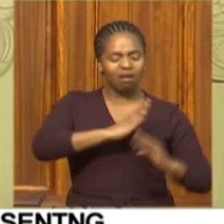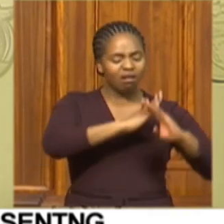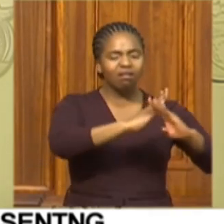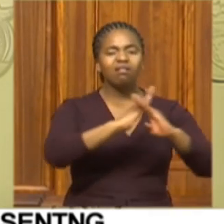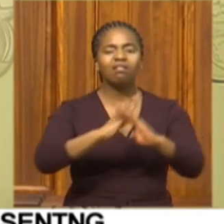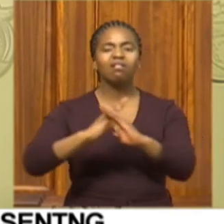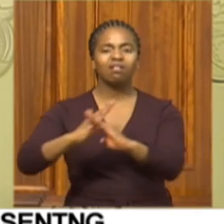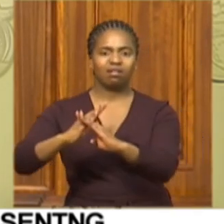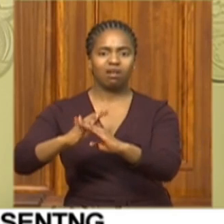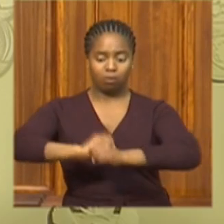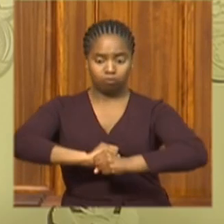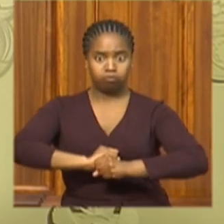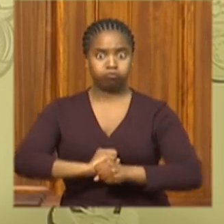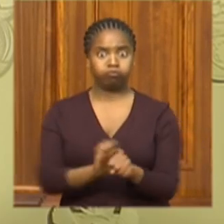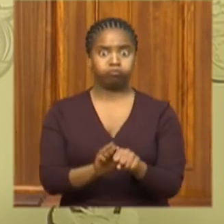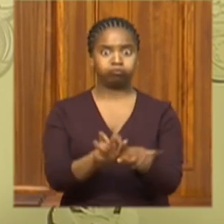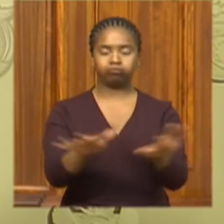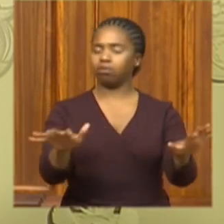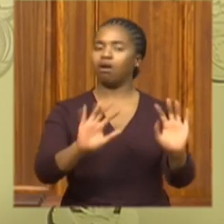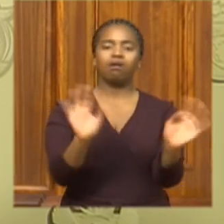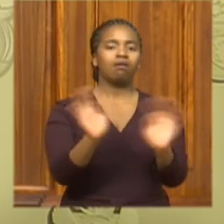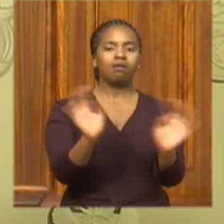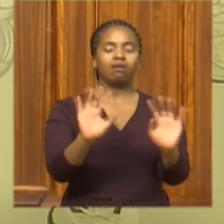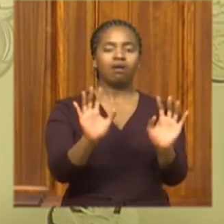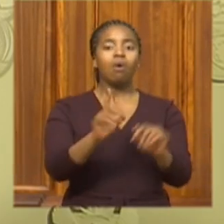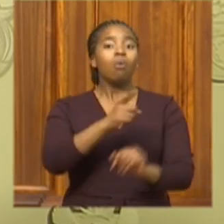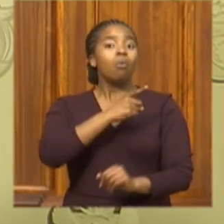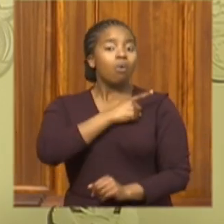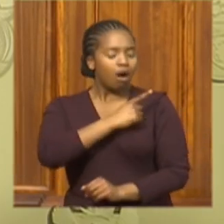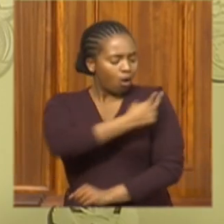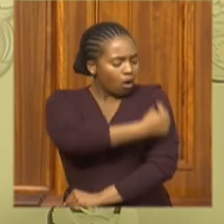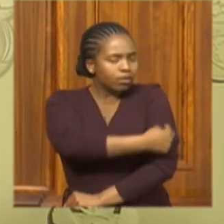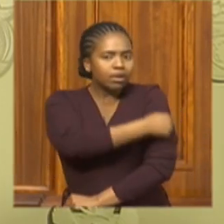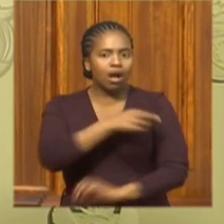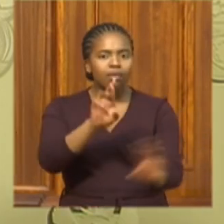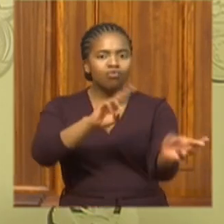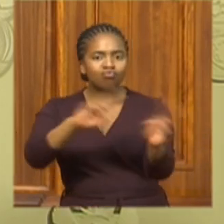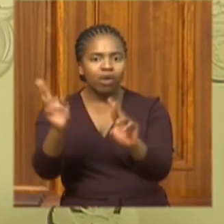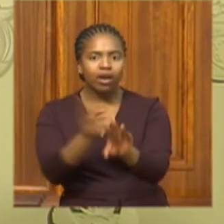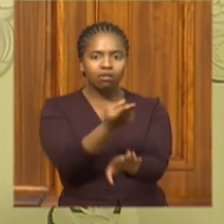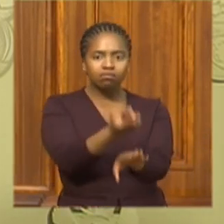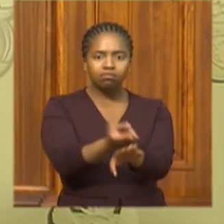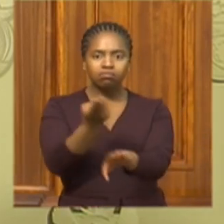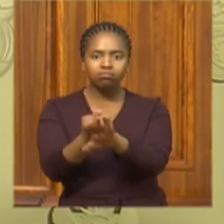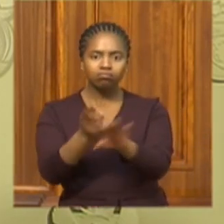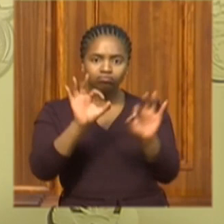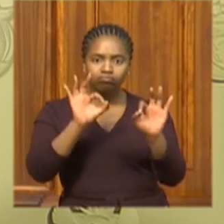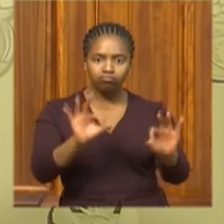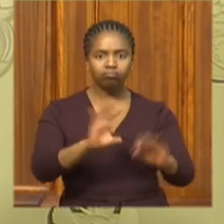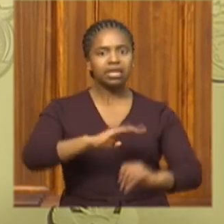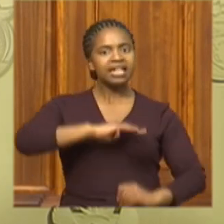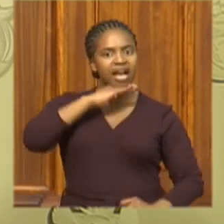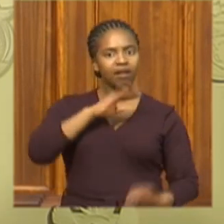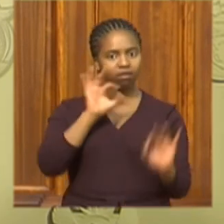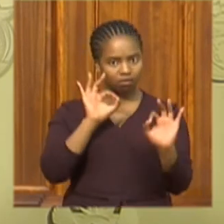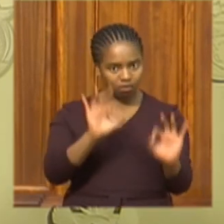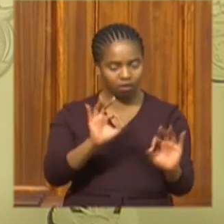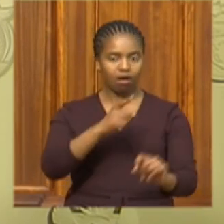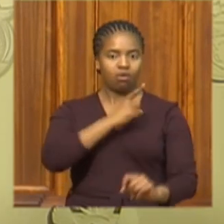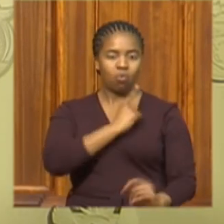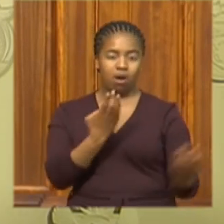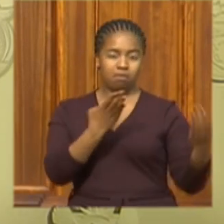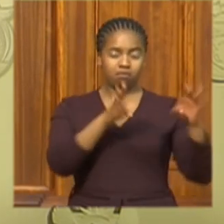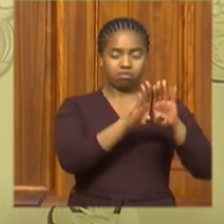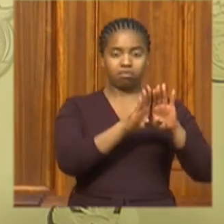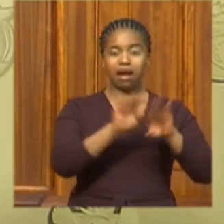infections and to prepare our health system adequately. As we look back at the past 5